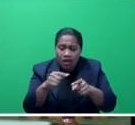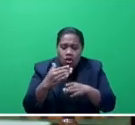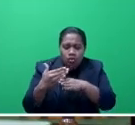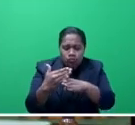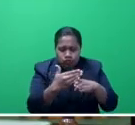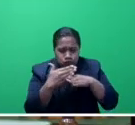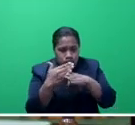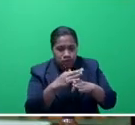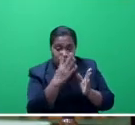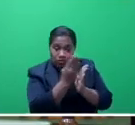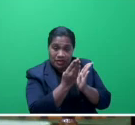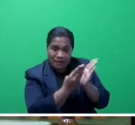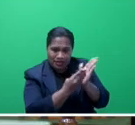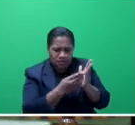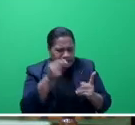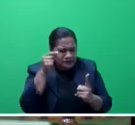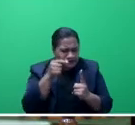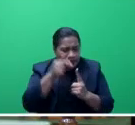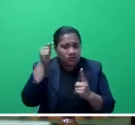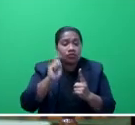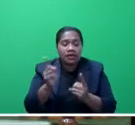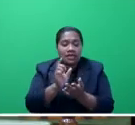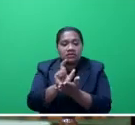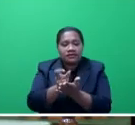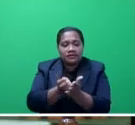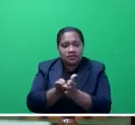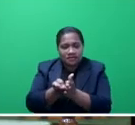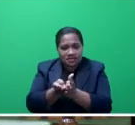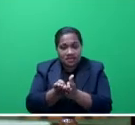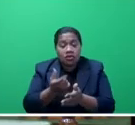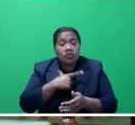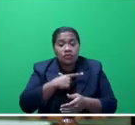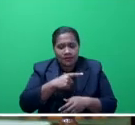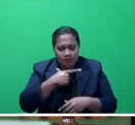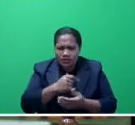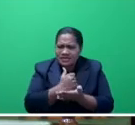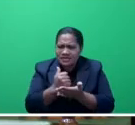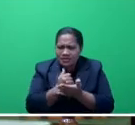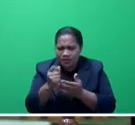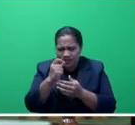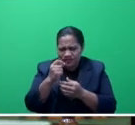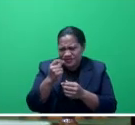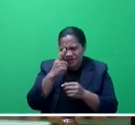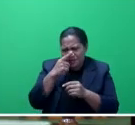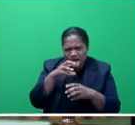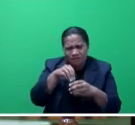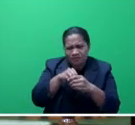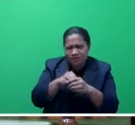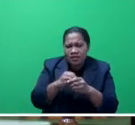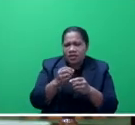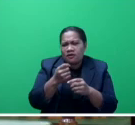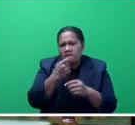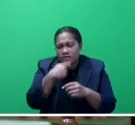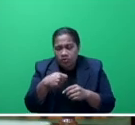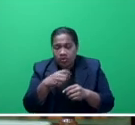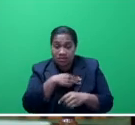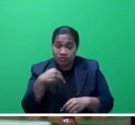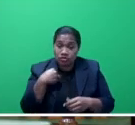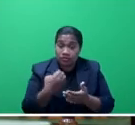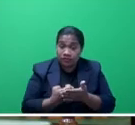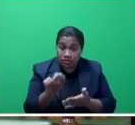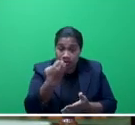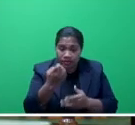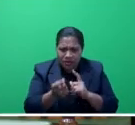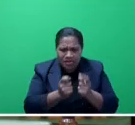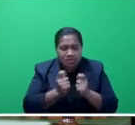from the civil service. Because a number of these officers, including quite a few in the Ministry of Economy, tested positive